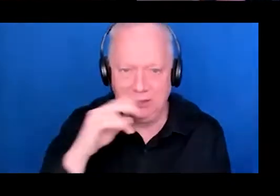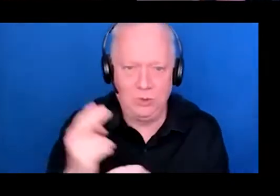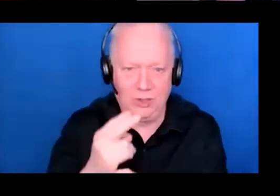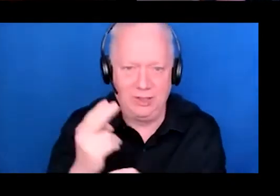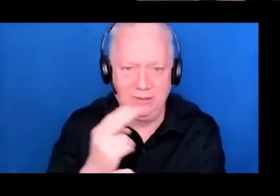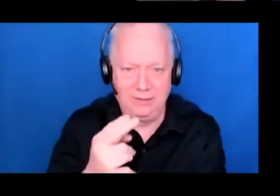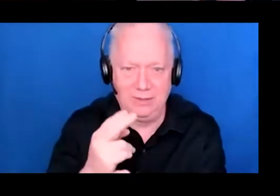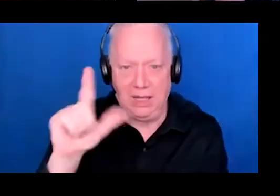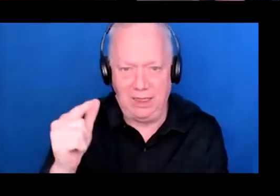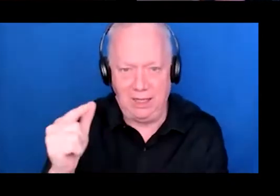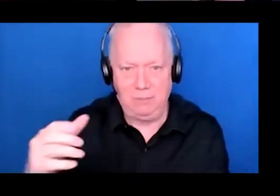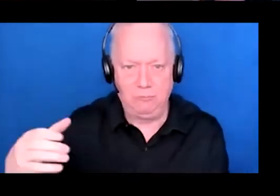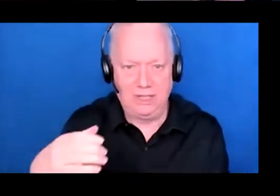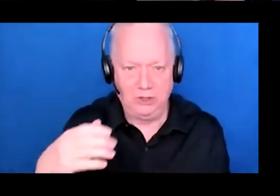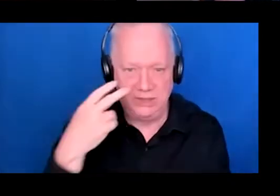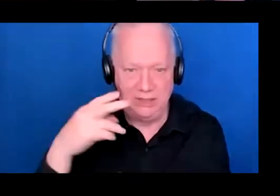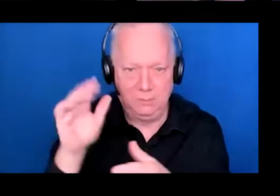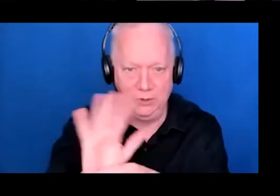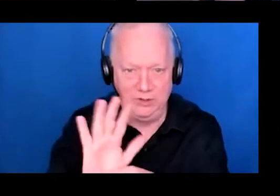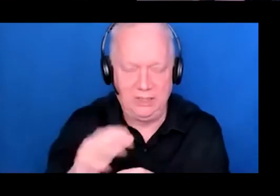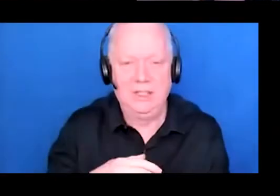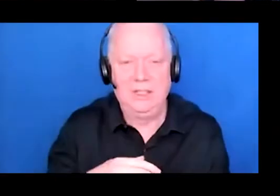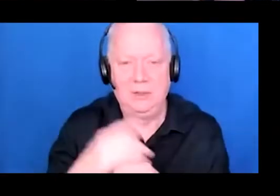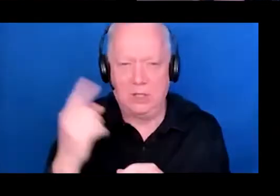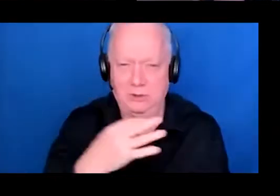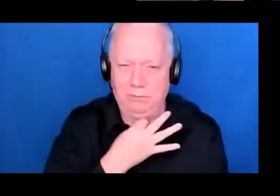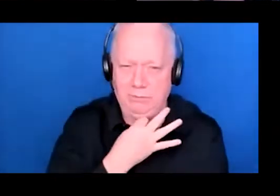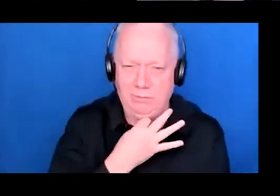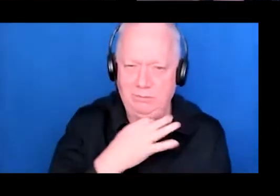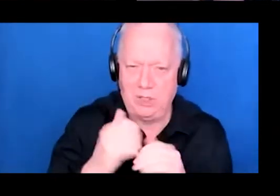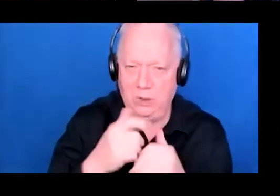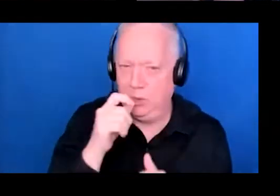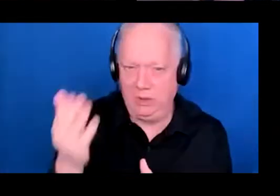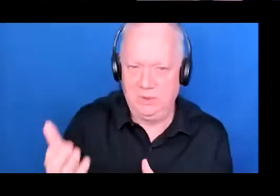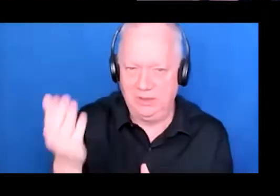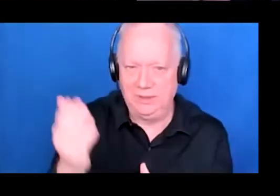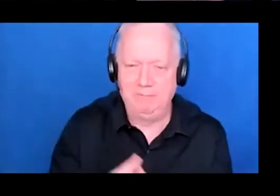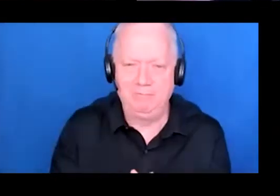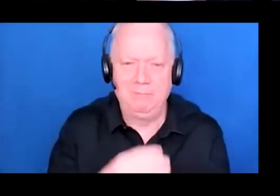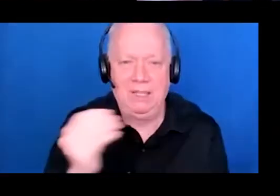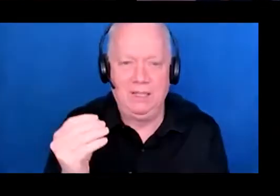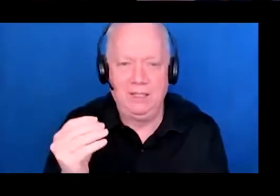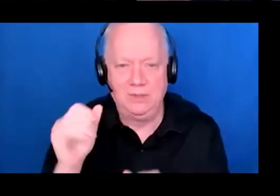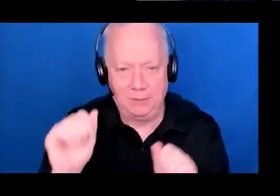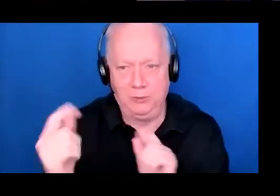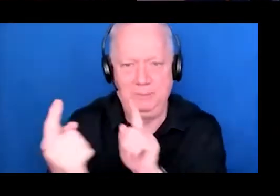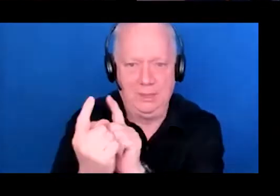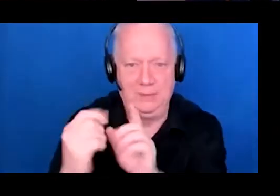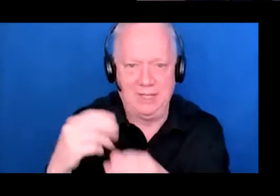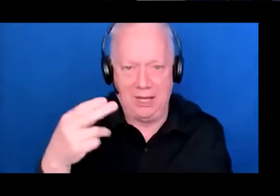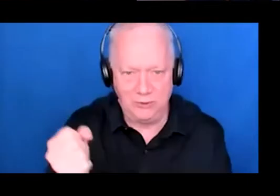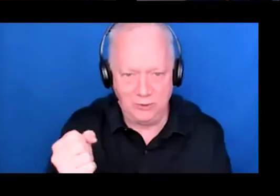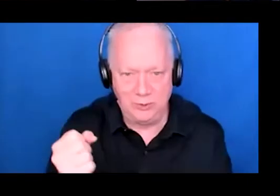a leg brace that you see in the movie and was always curious about who he was and was able to meet him in high